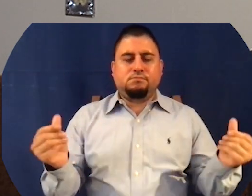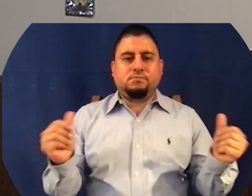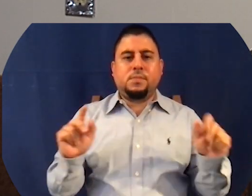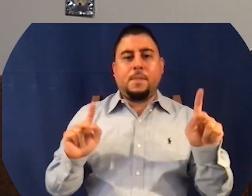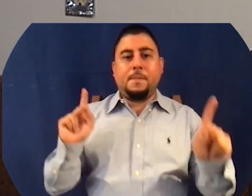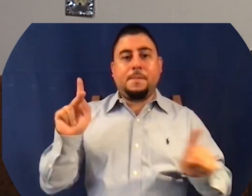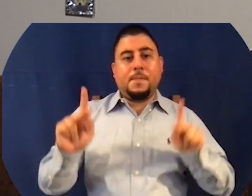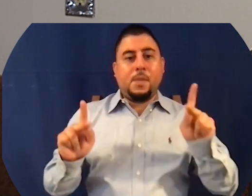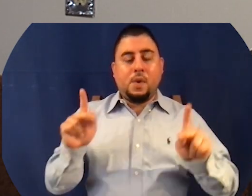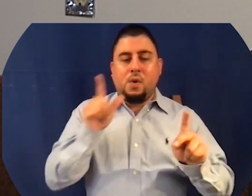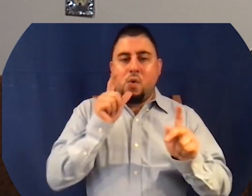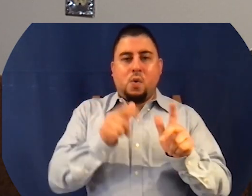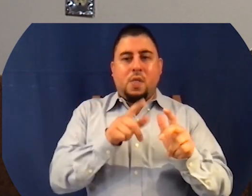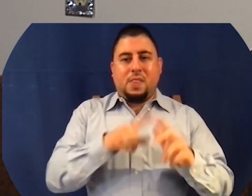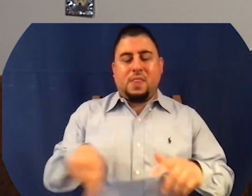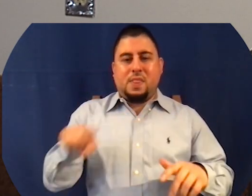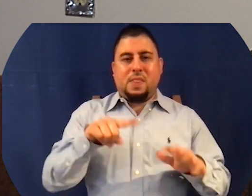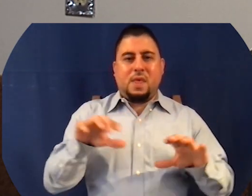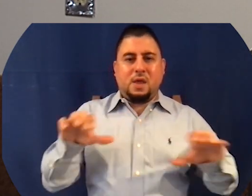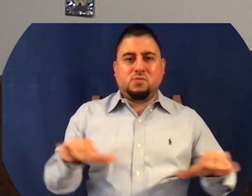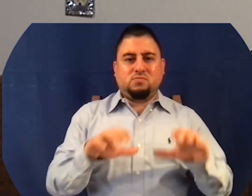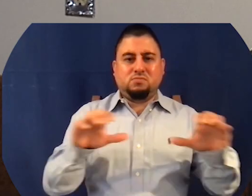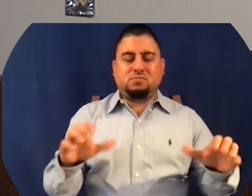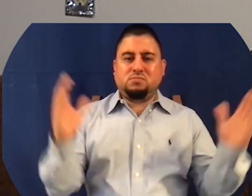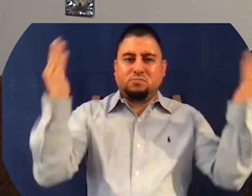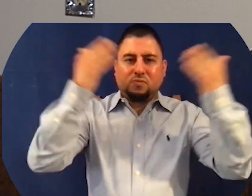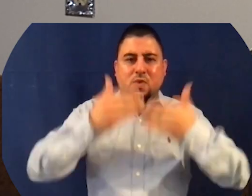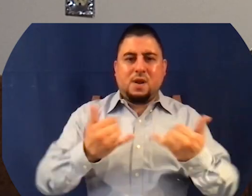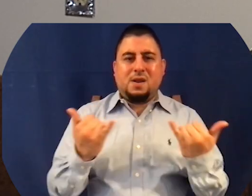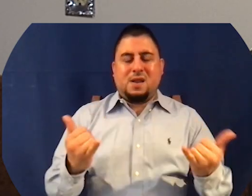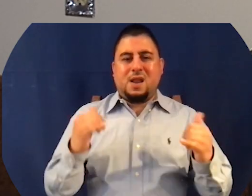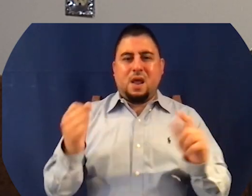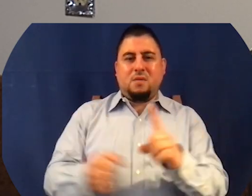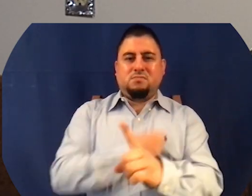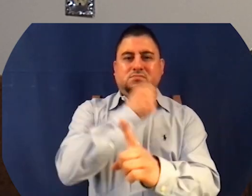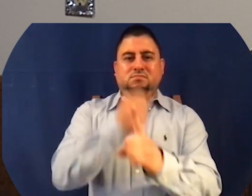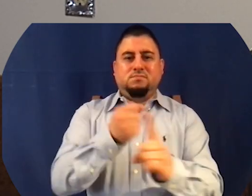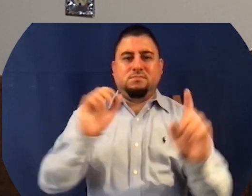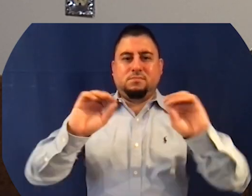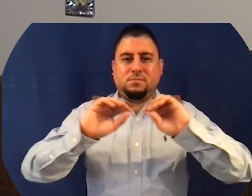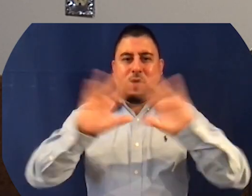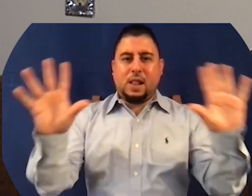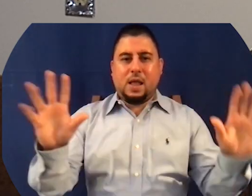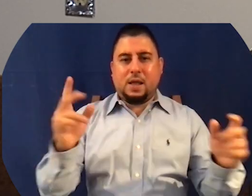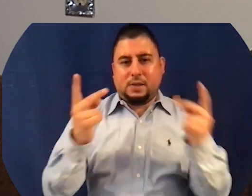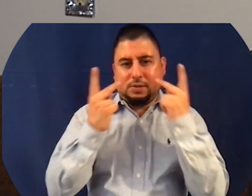The people who walked in darkness have seen a great light.